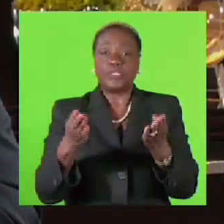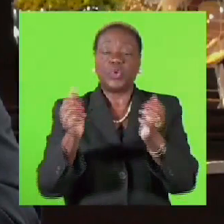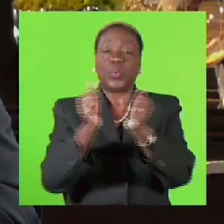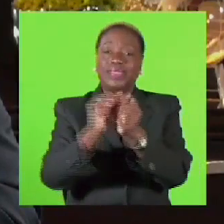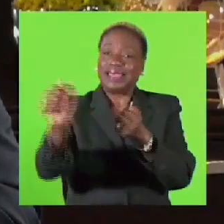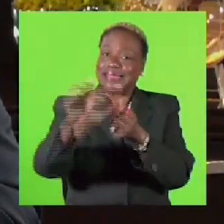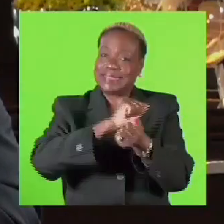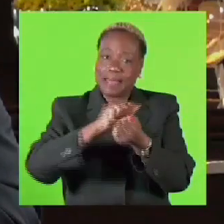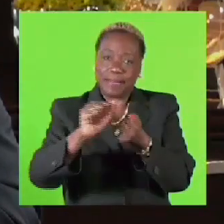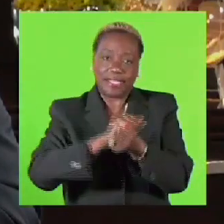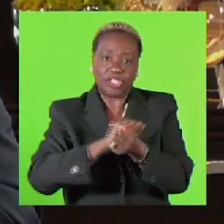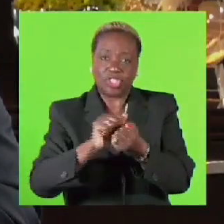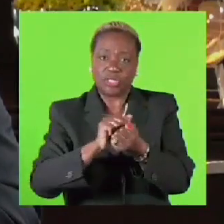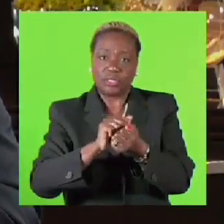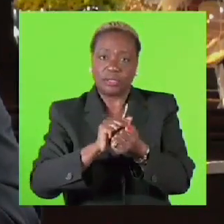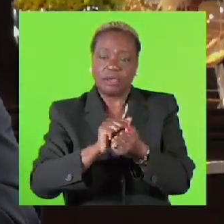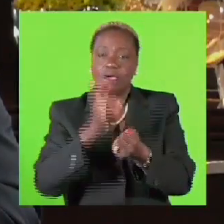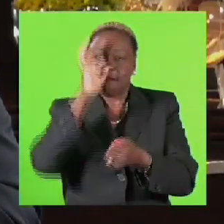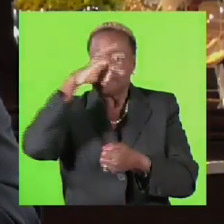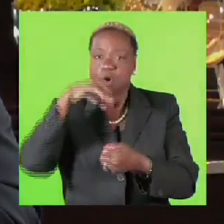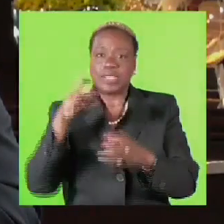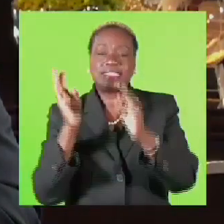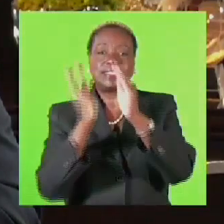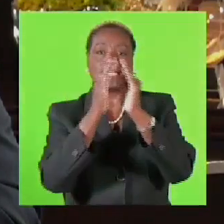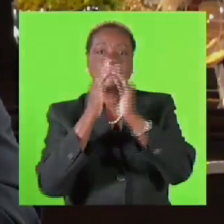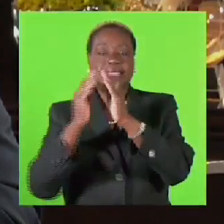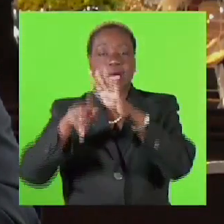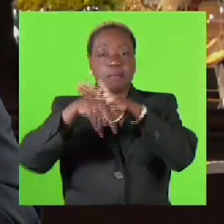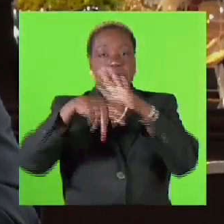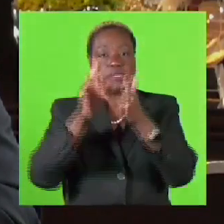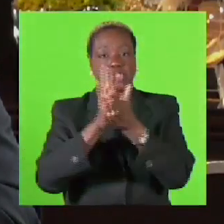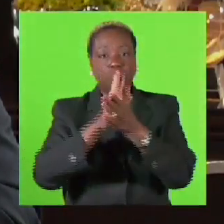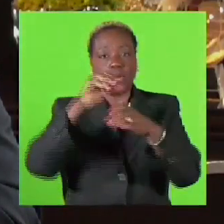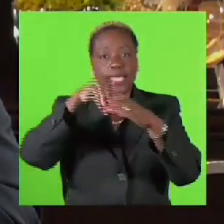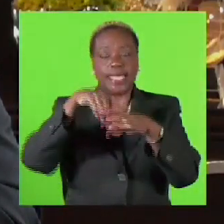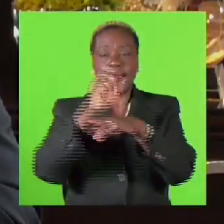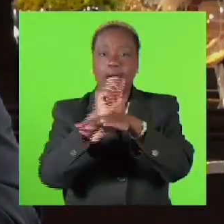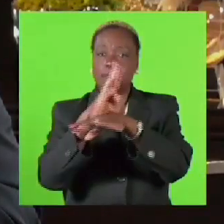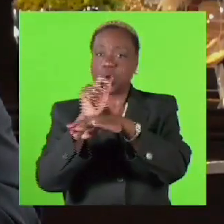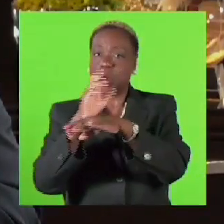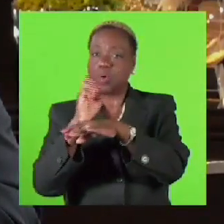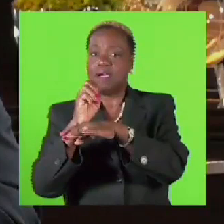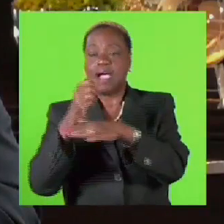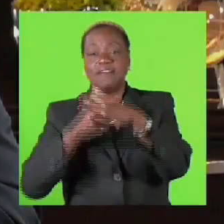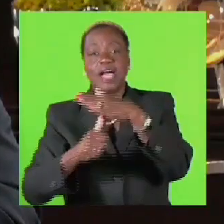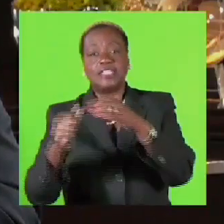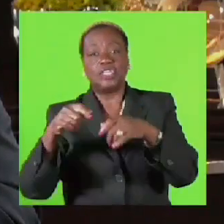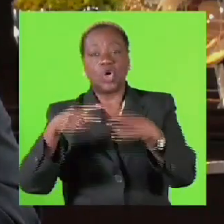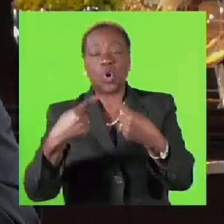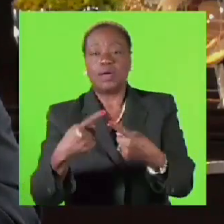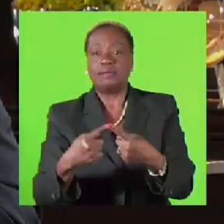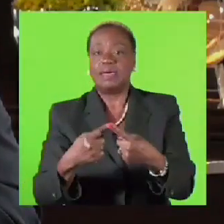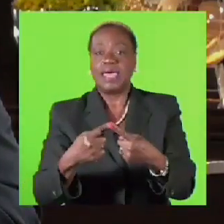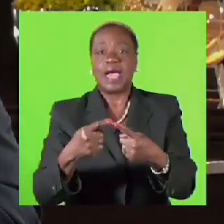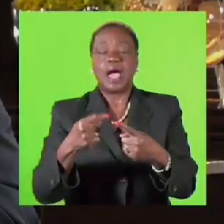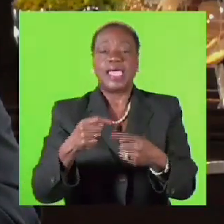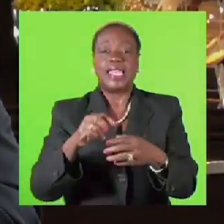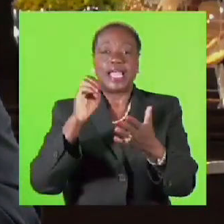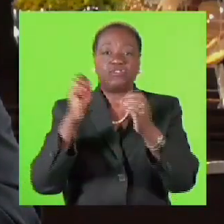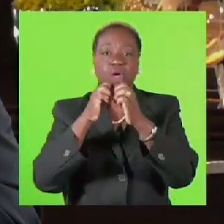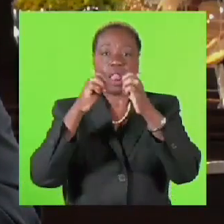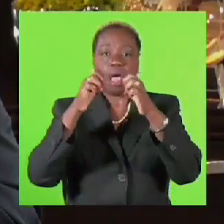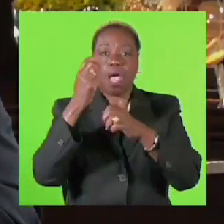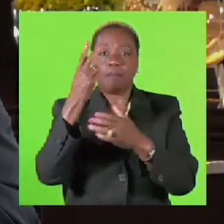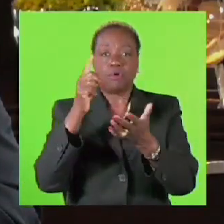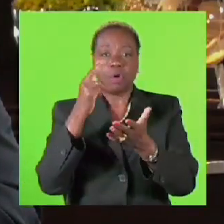open with damage. Foxtown Primary School in Abaco has undergone a significant electrical